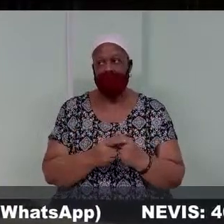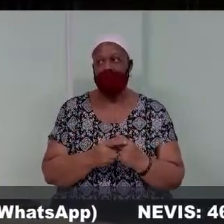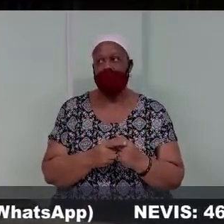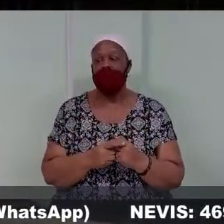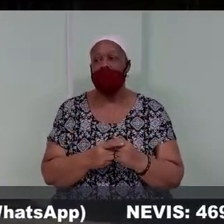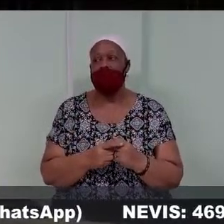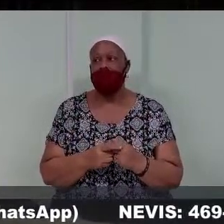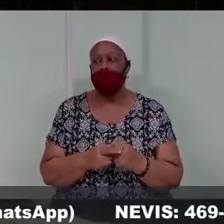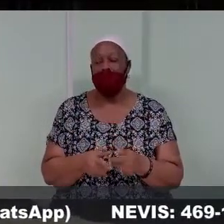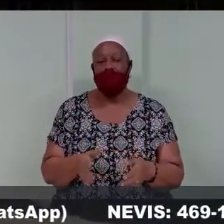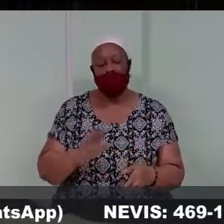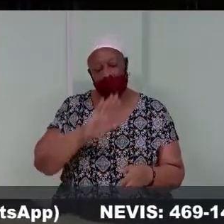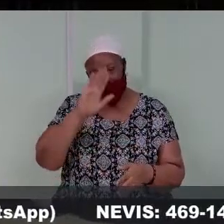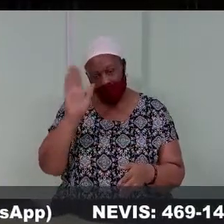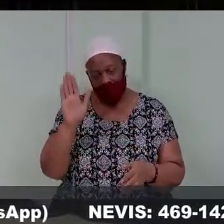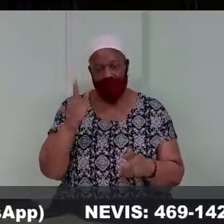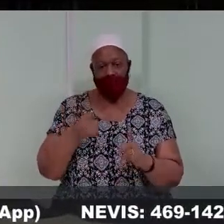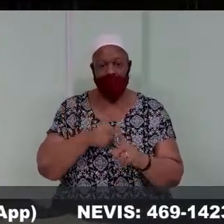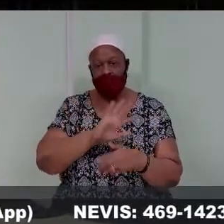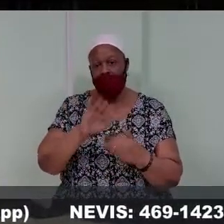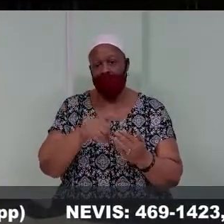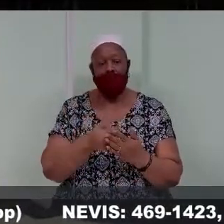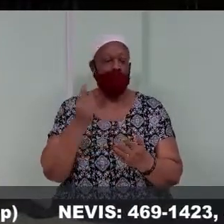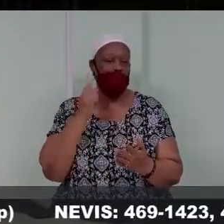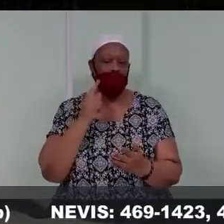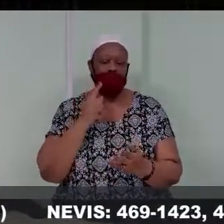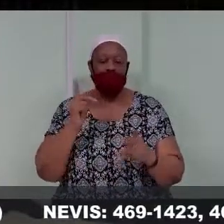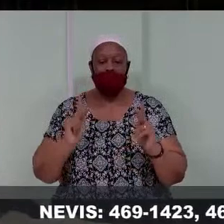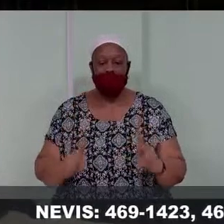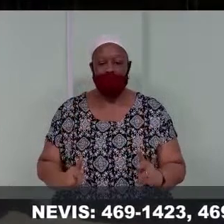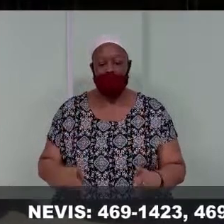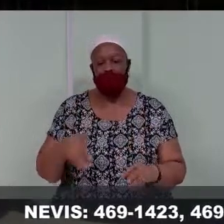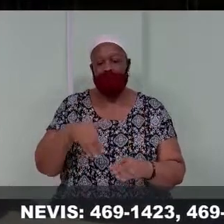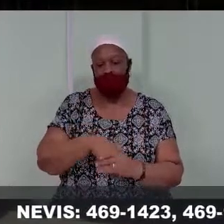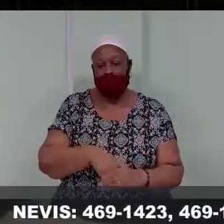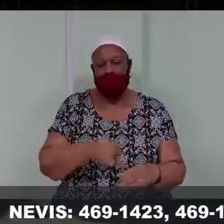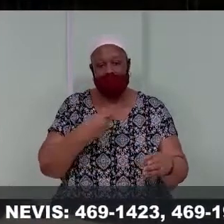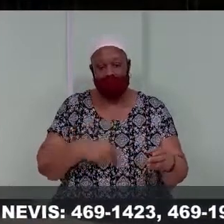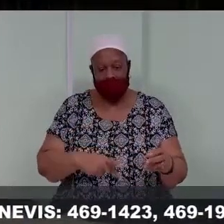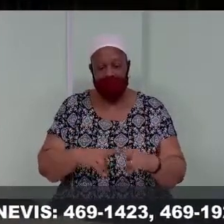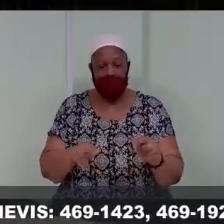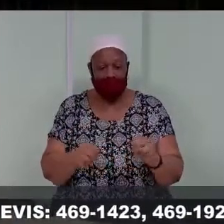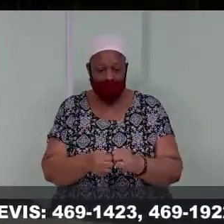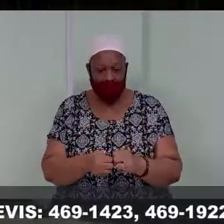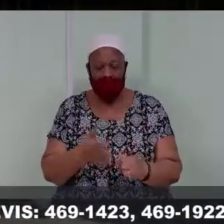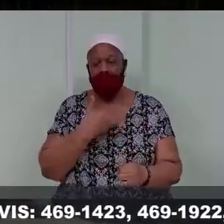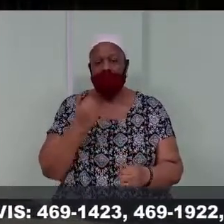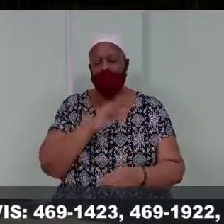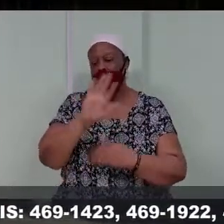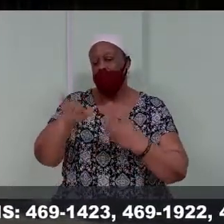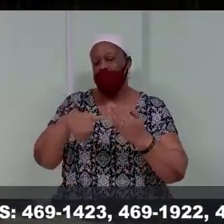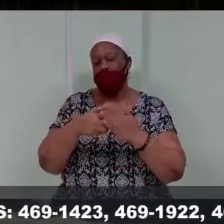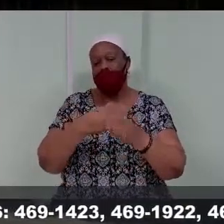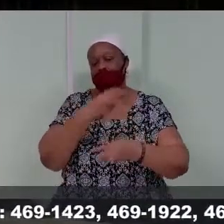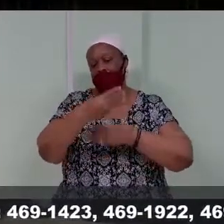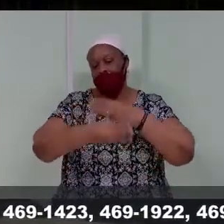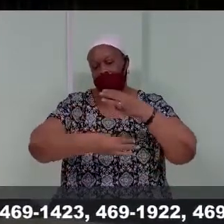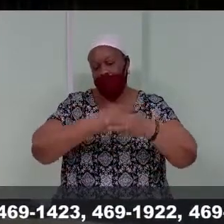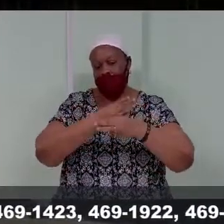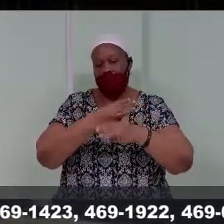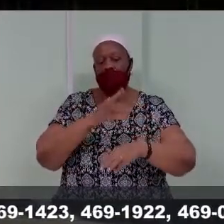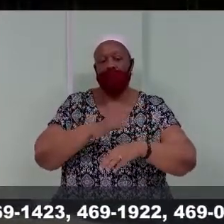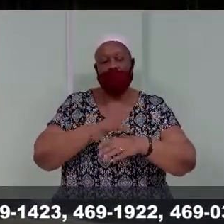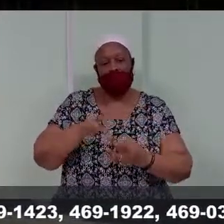the deaf community among us and, of course, around the world on this very special